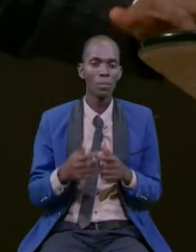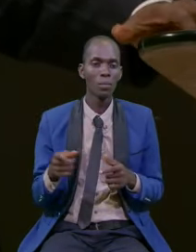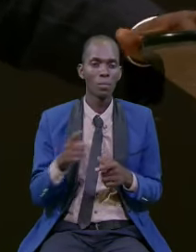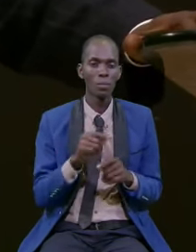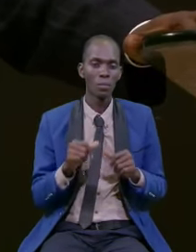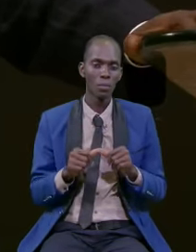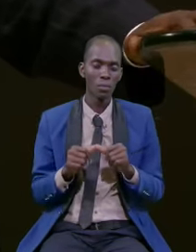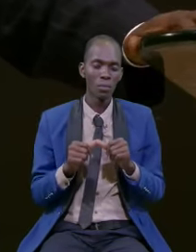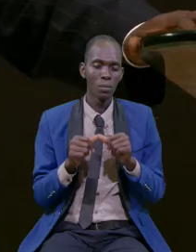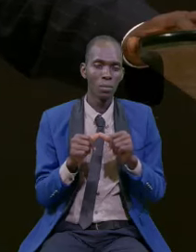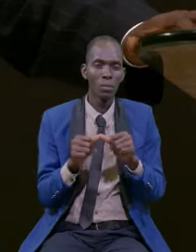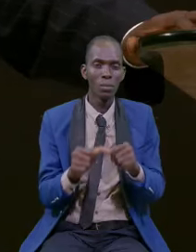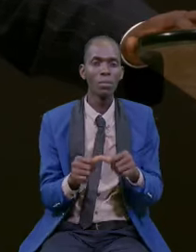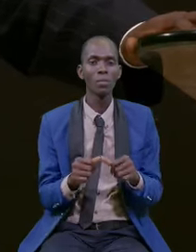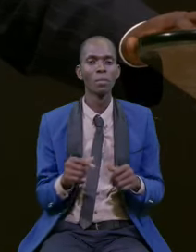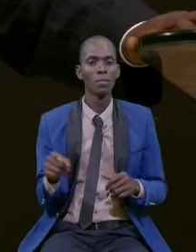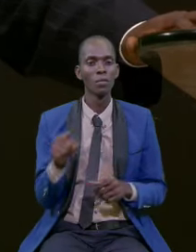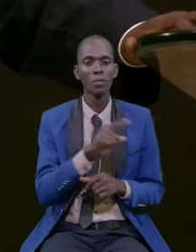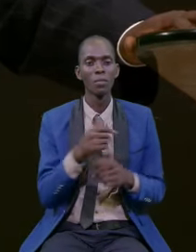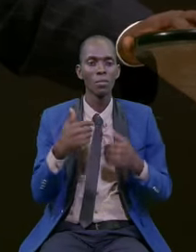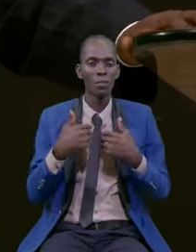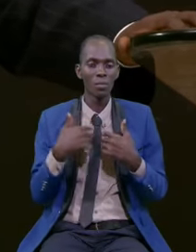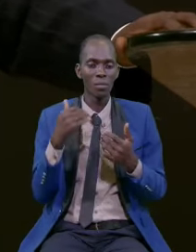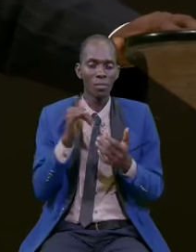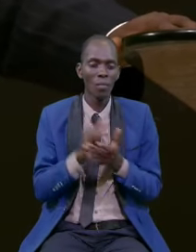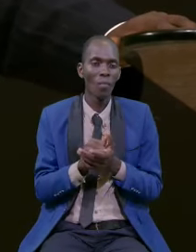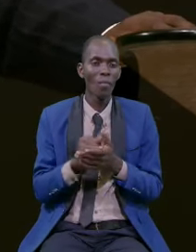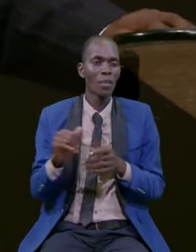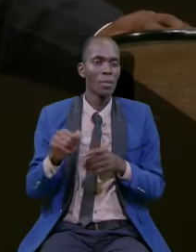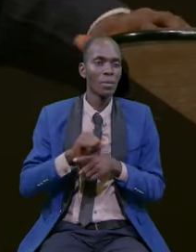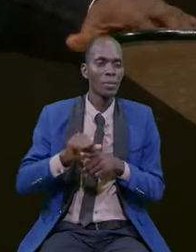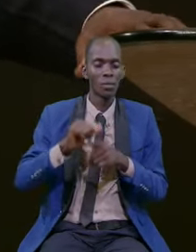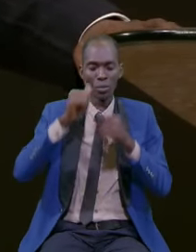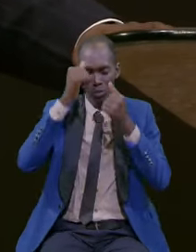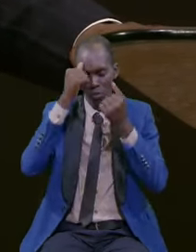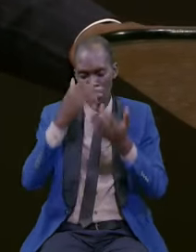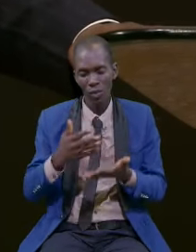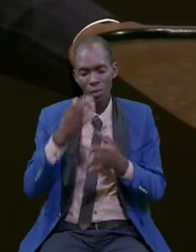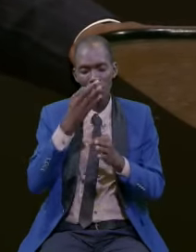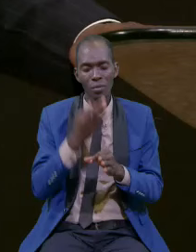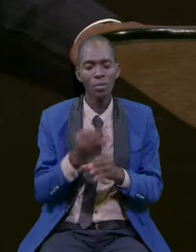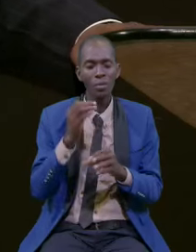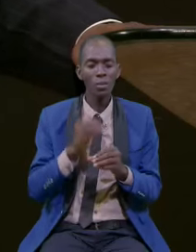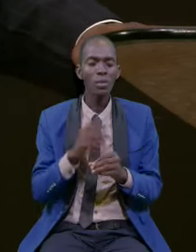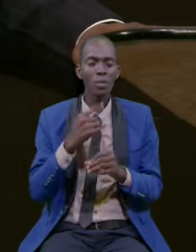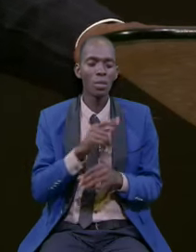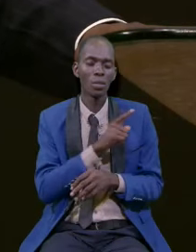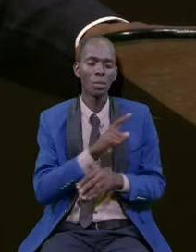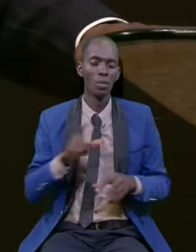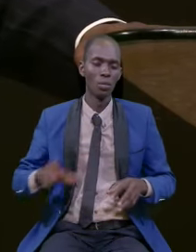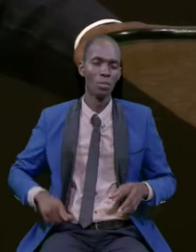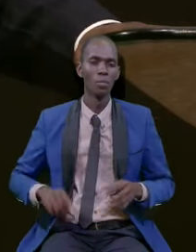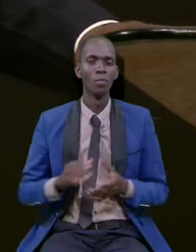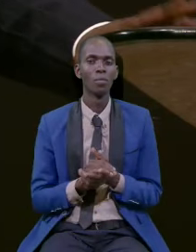they continue in a practical, obedient faith in the Lord, like Abraham's faith,